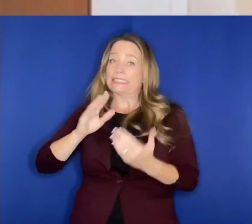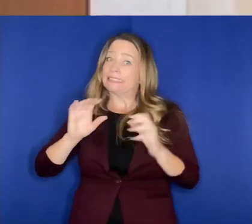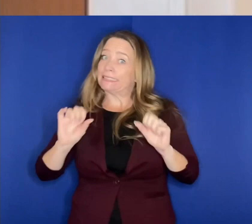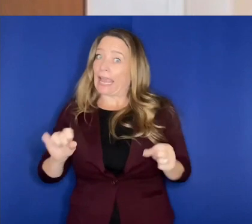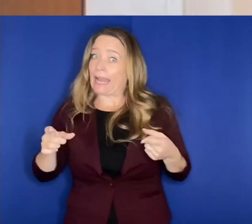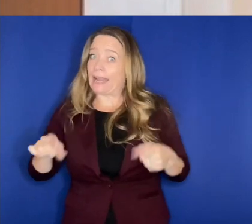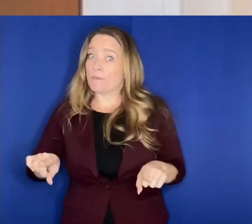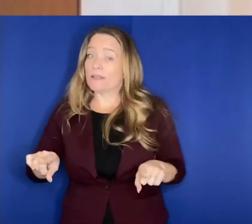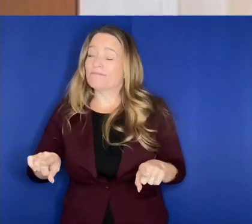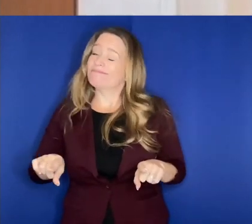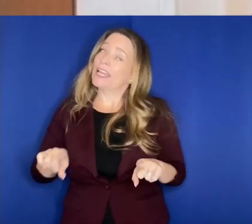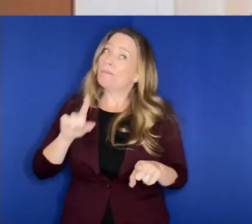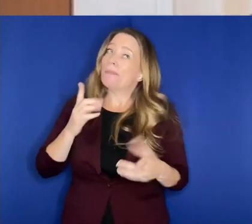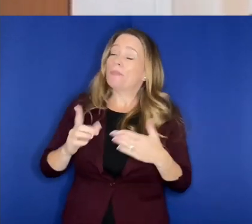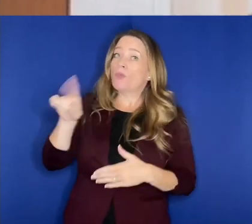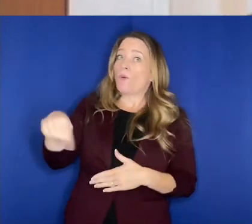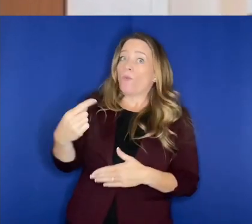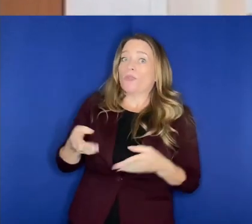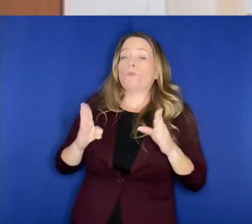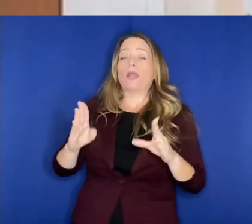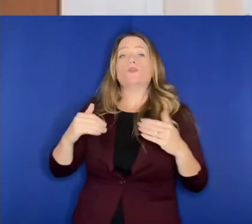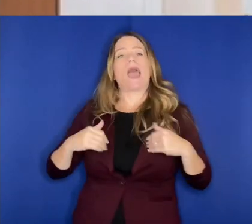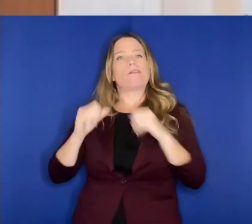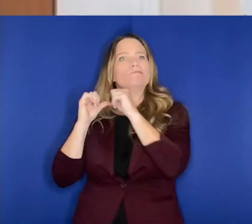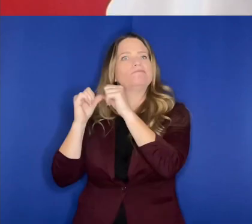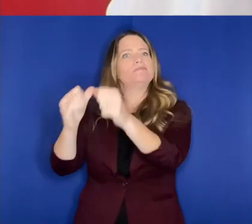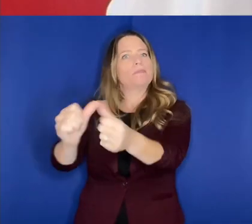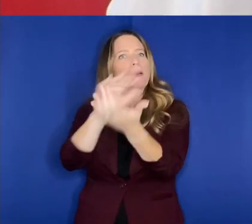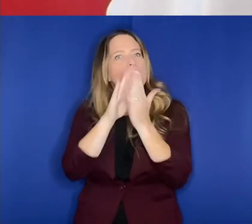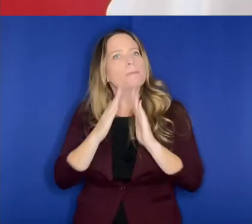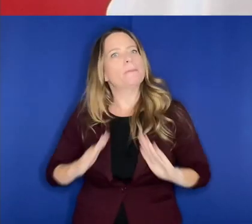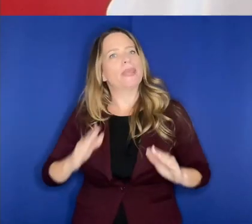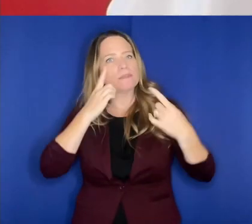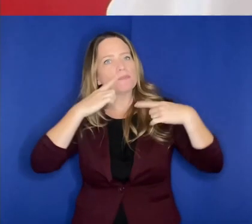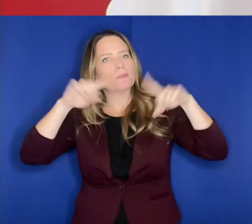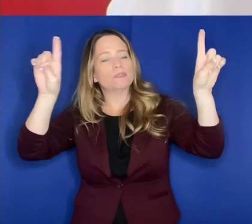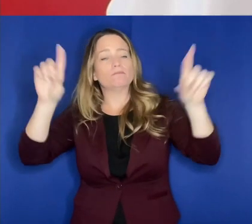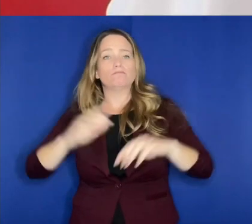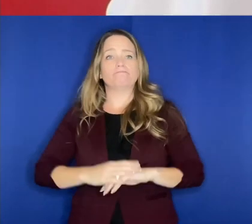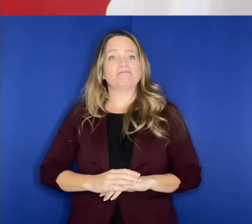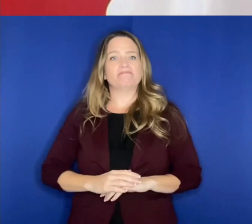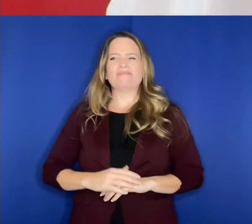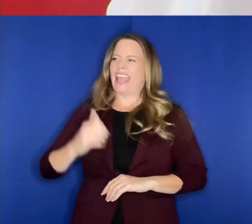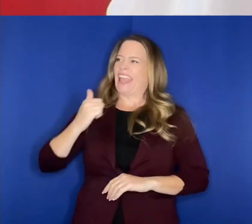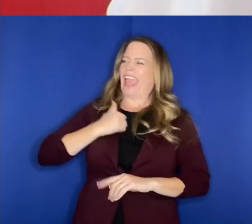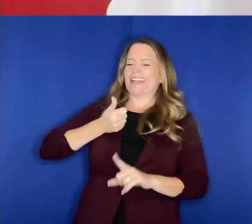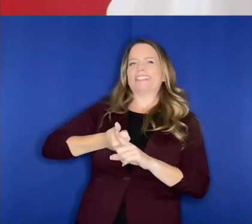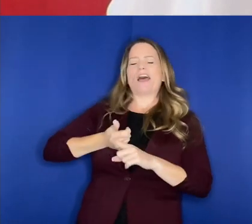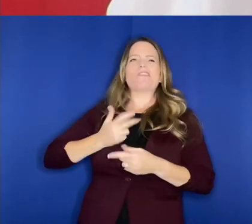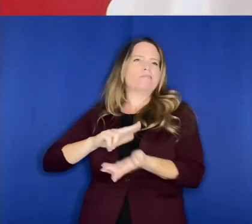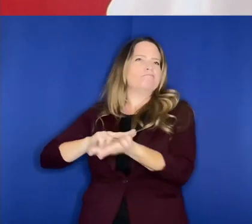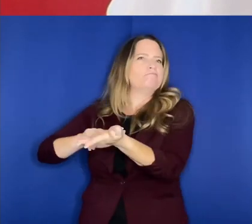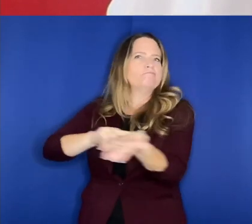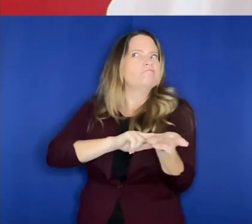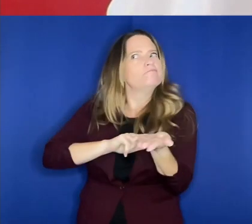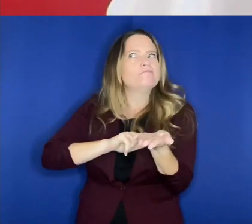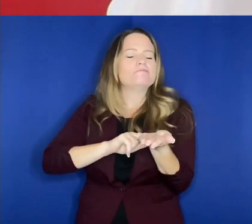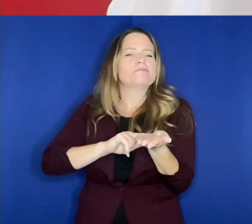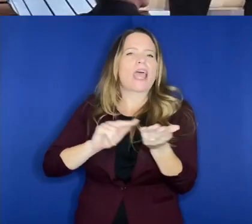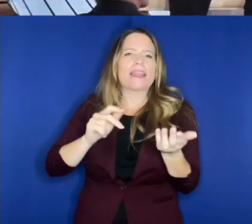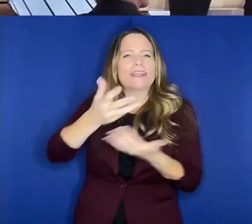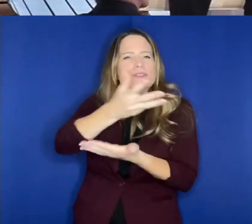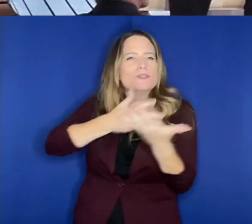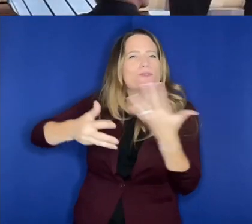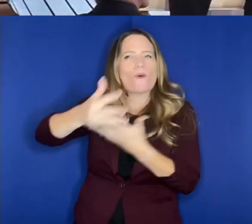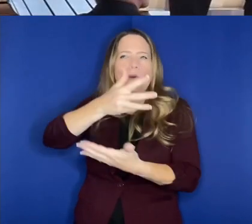only path to lasting peace and prosperity. Canada is a constantly evolving experiment. It's a